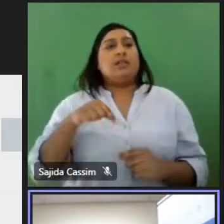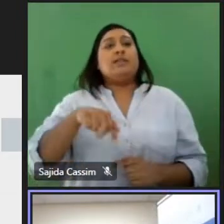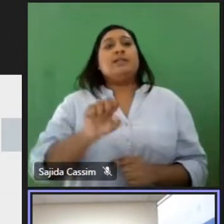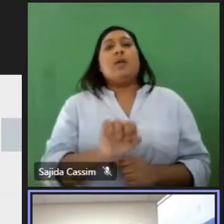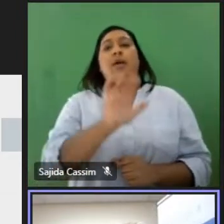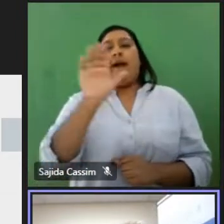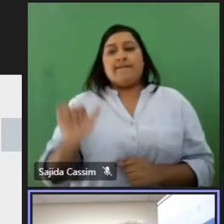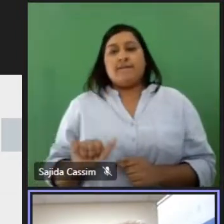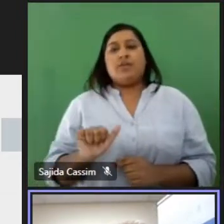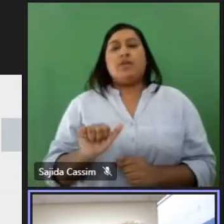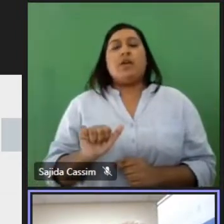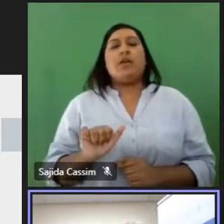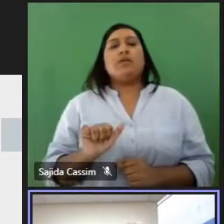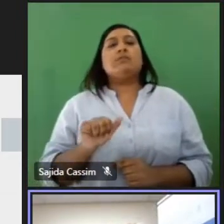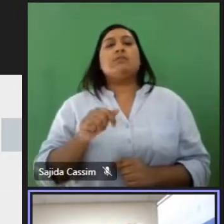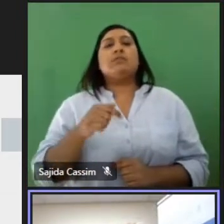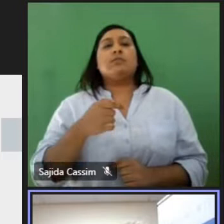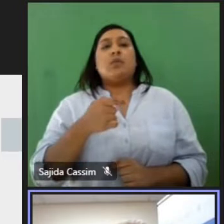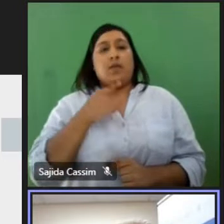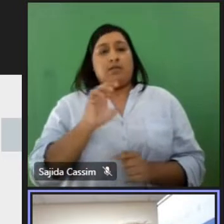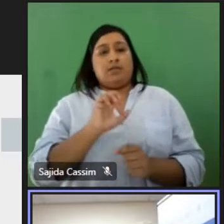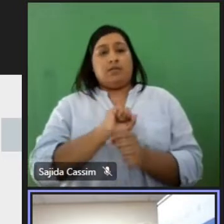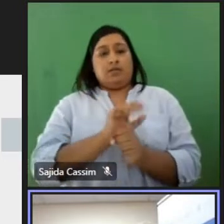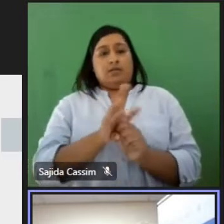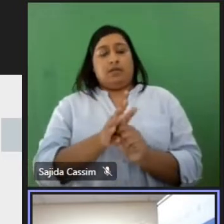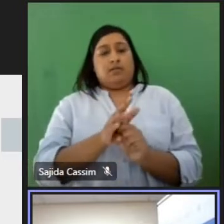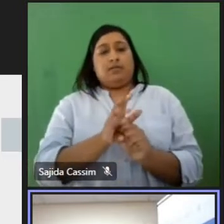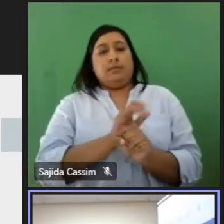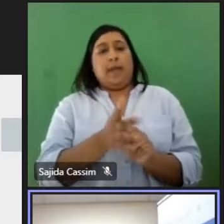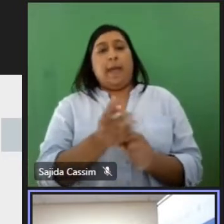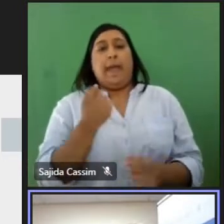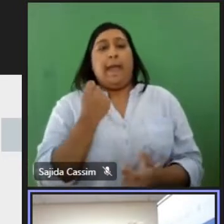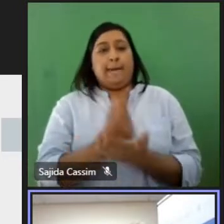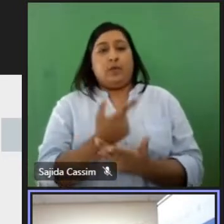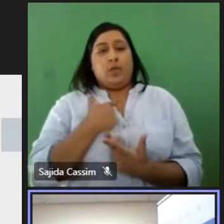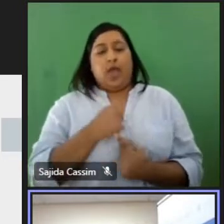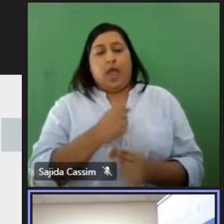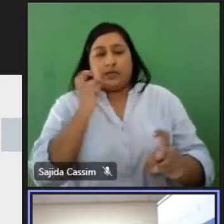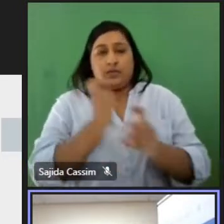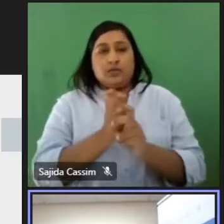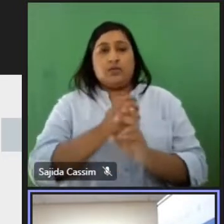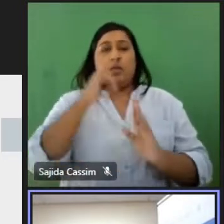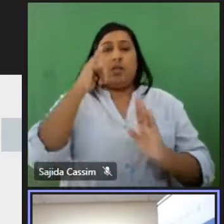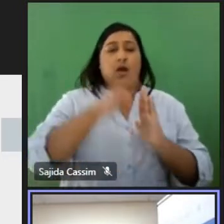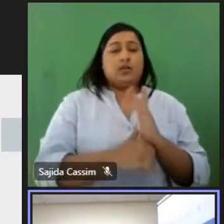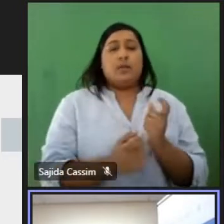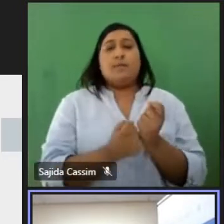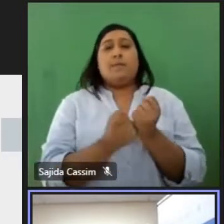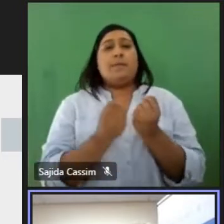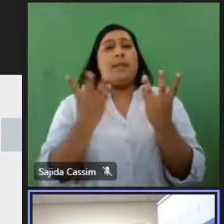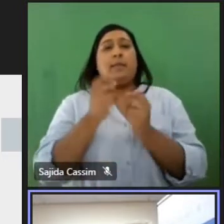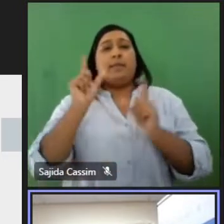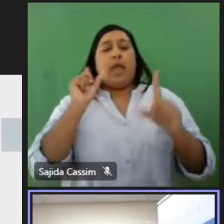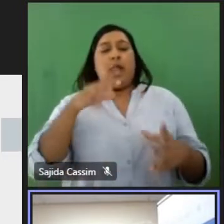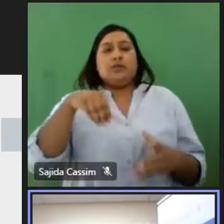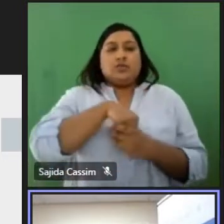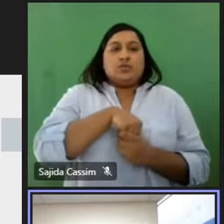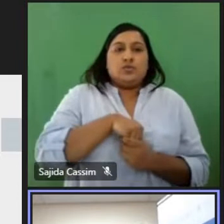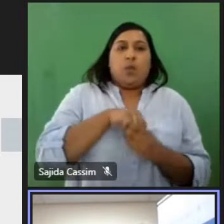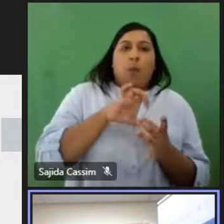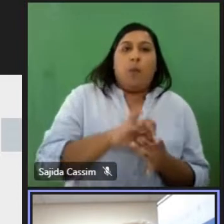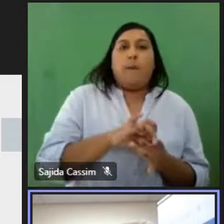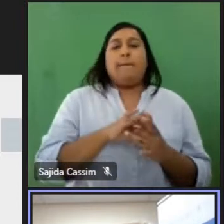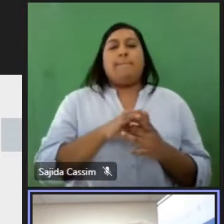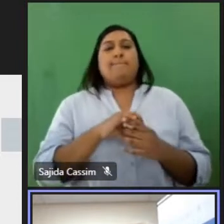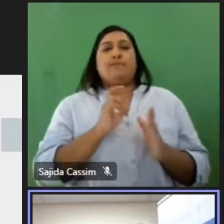that, we had at the beginning of the pandemic a very hard lockdown where many people had to stay at home, or we had a stay-at-home order. And